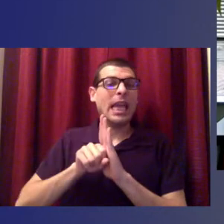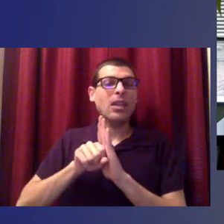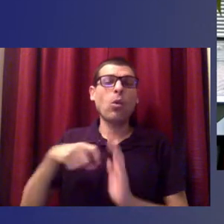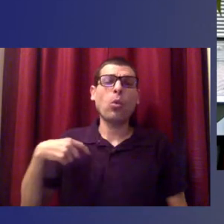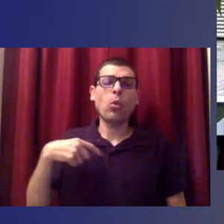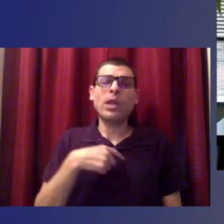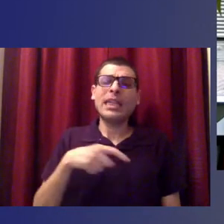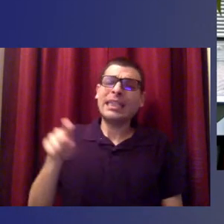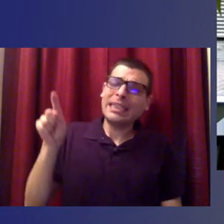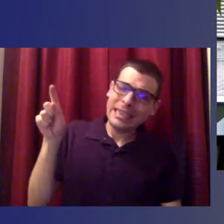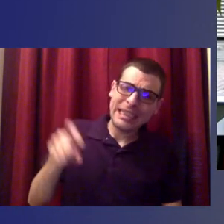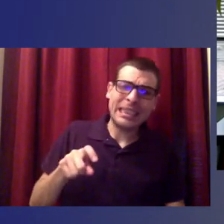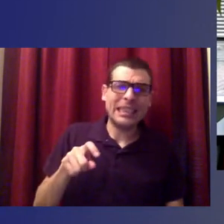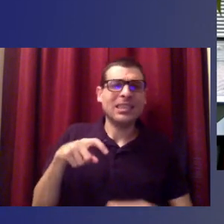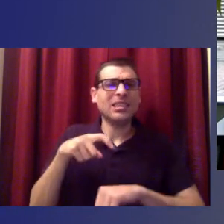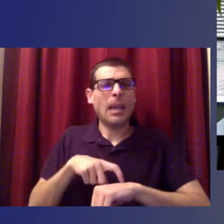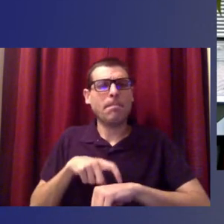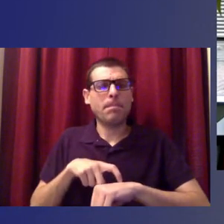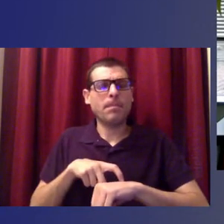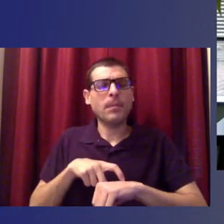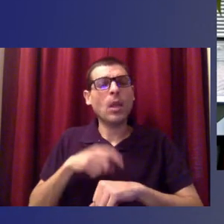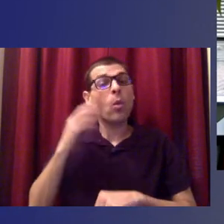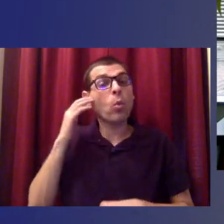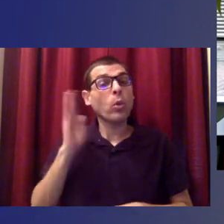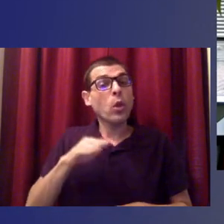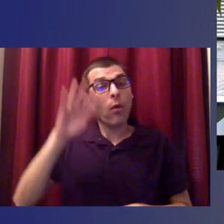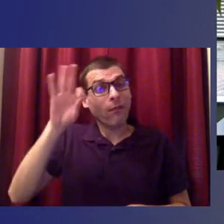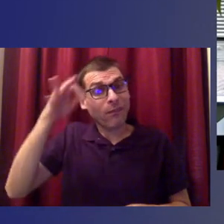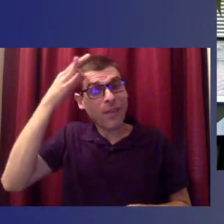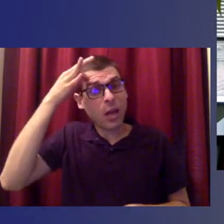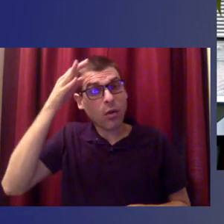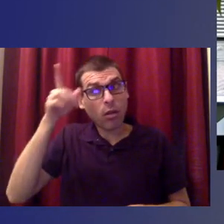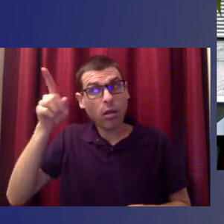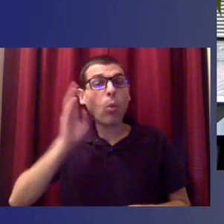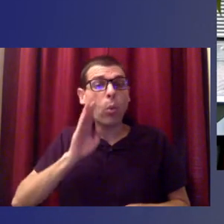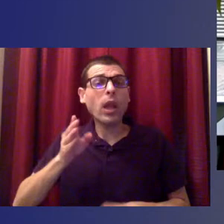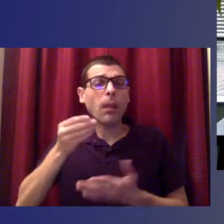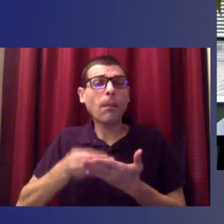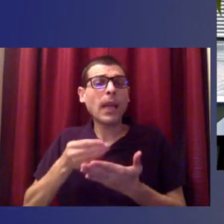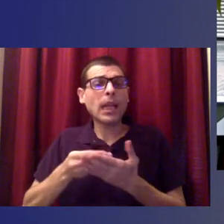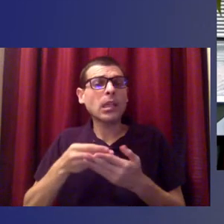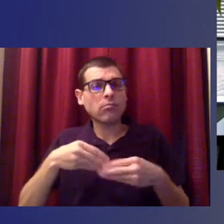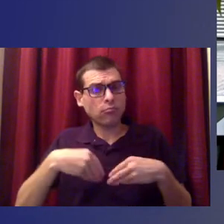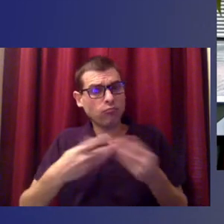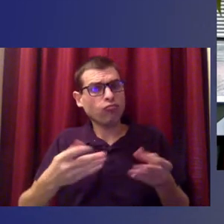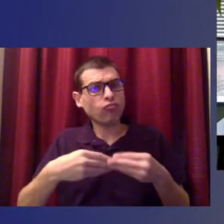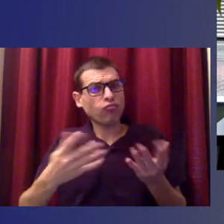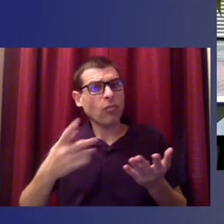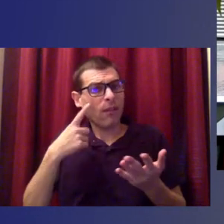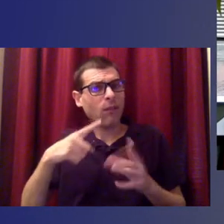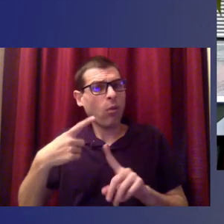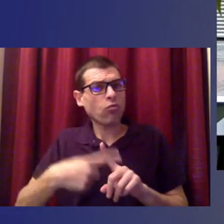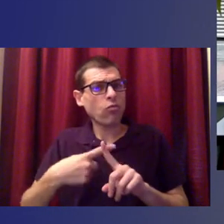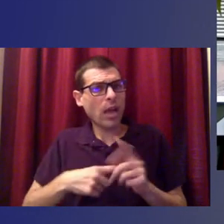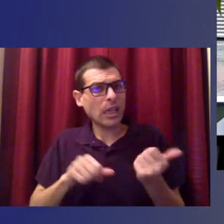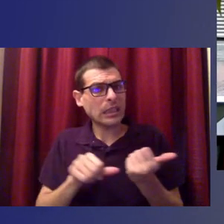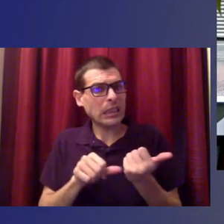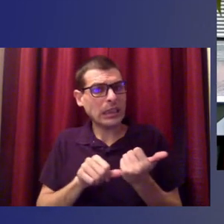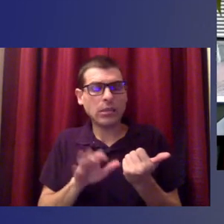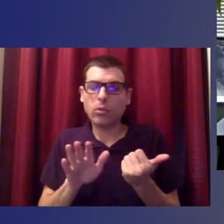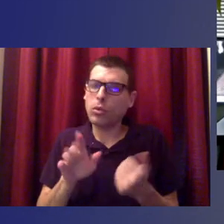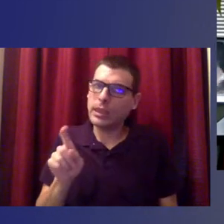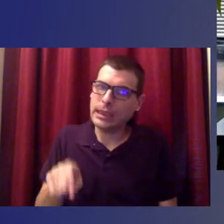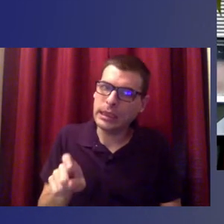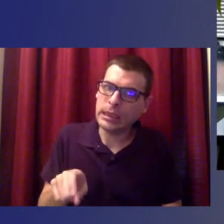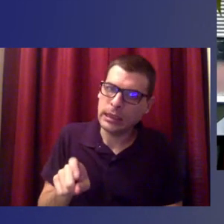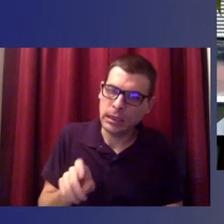government is going to allocate additional resources for rent assistance, which is crucially needed.